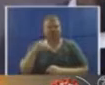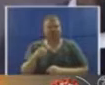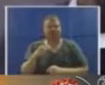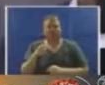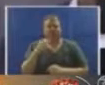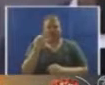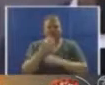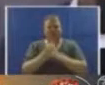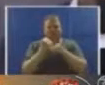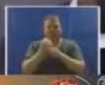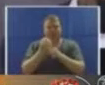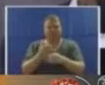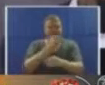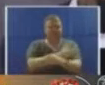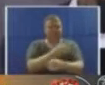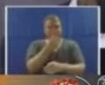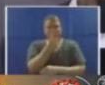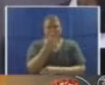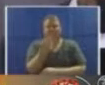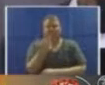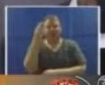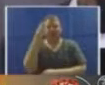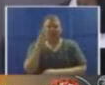years prior to that, on the 28th of November